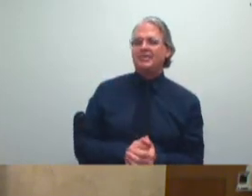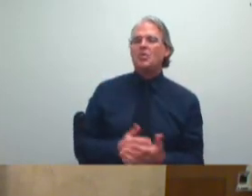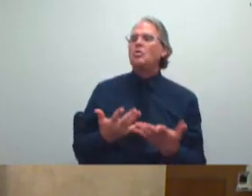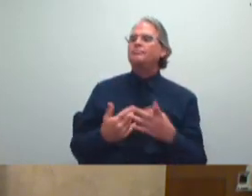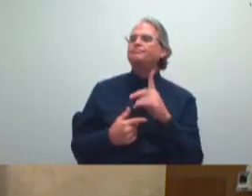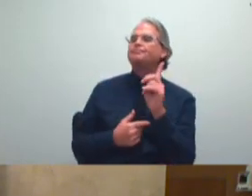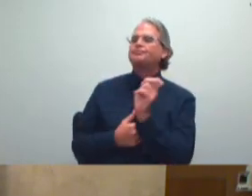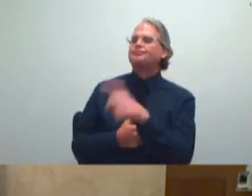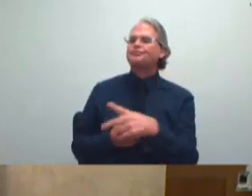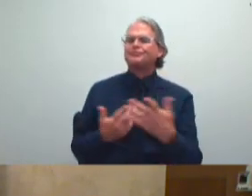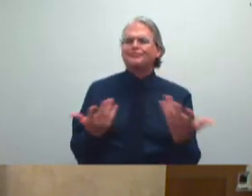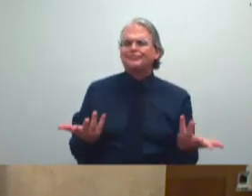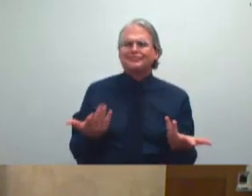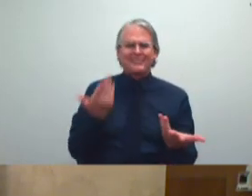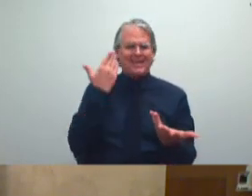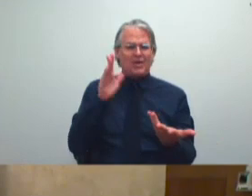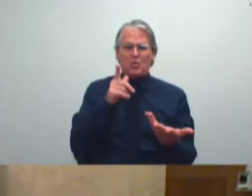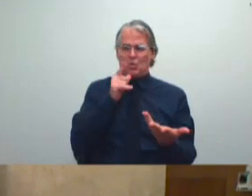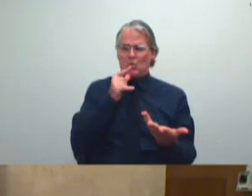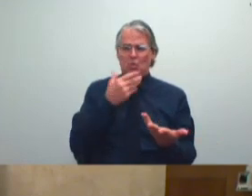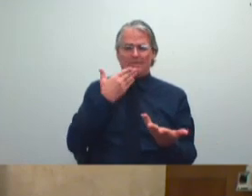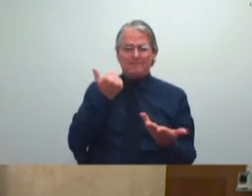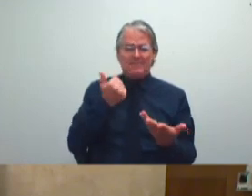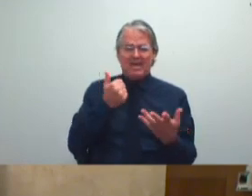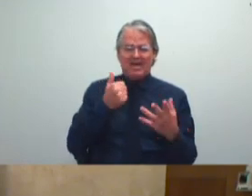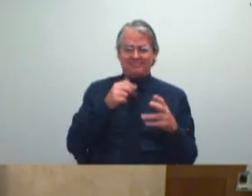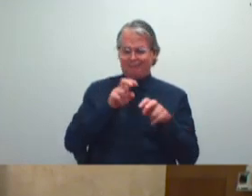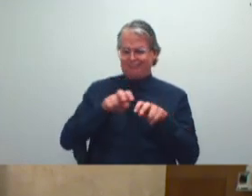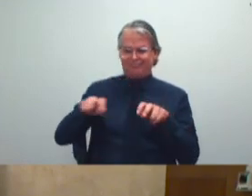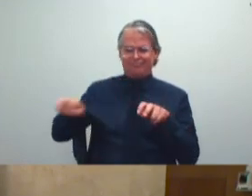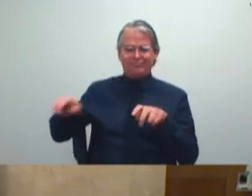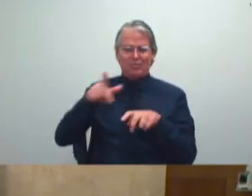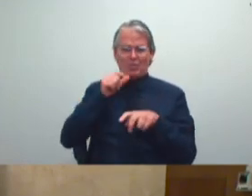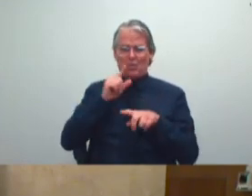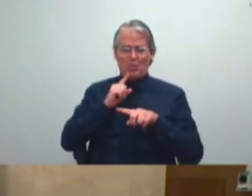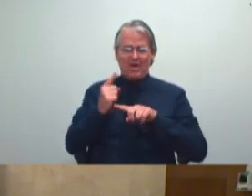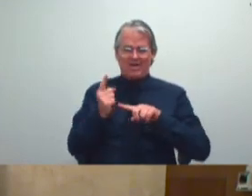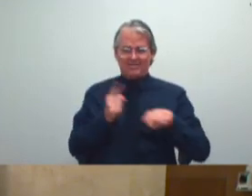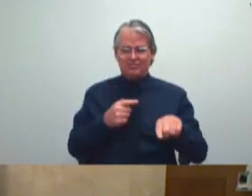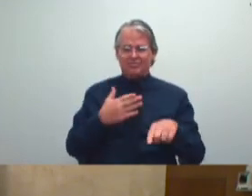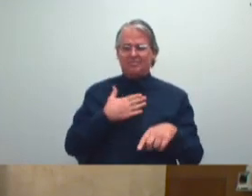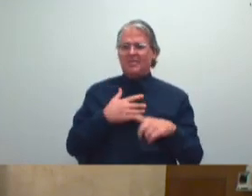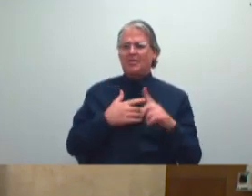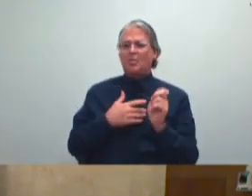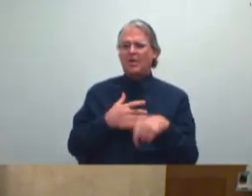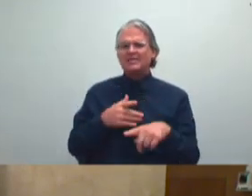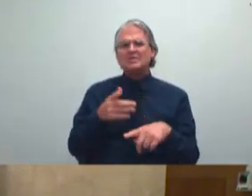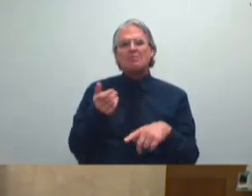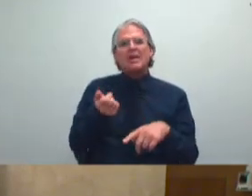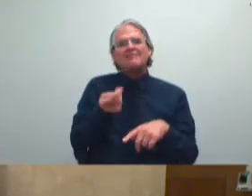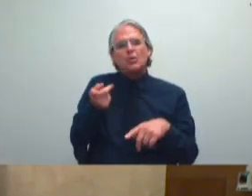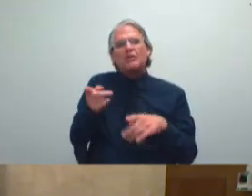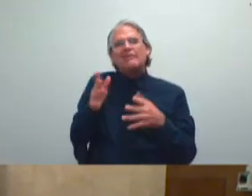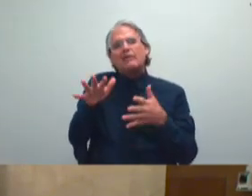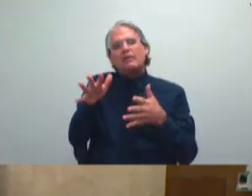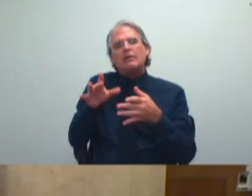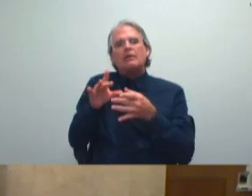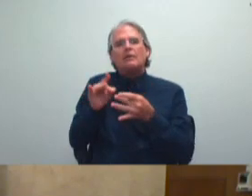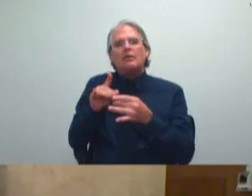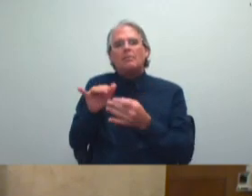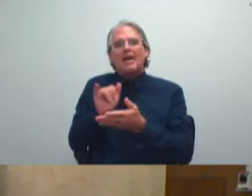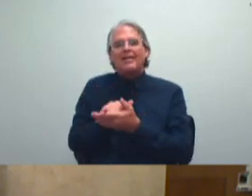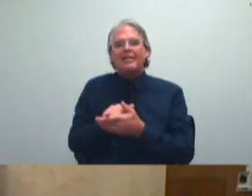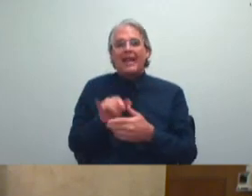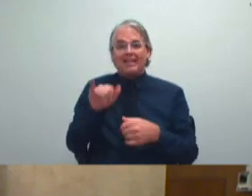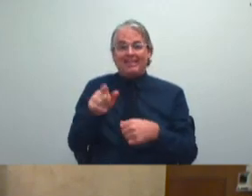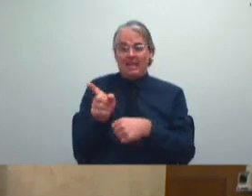I don't know who would be best to answer this question, but I just, and a couple people had hinted at this, but this isn't meant to be,